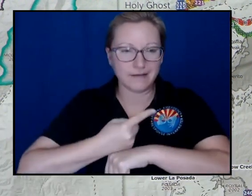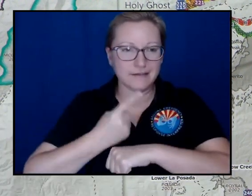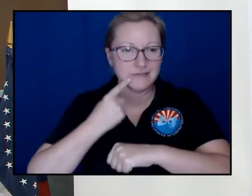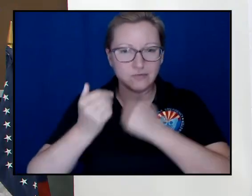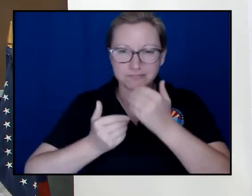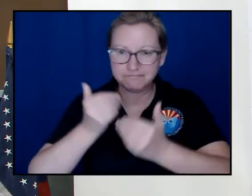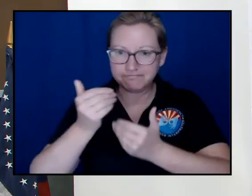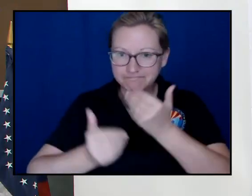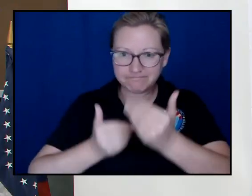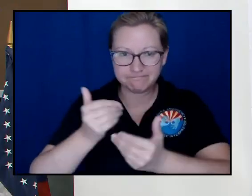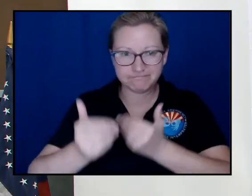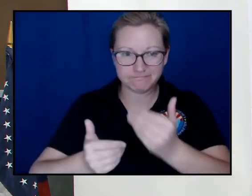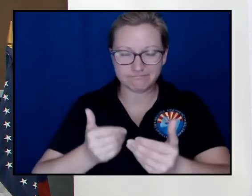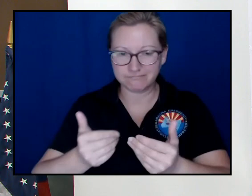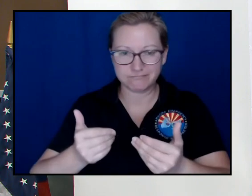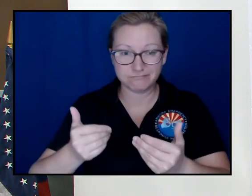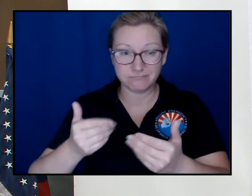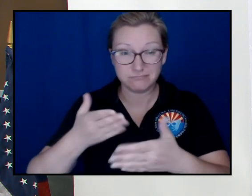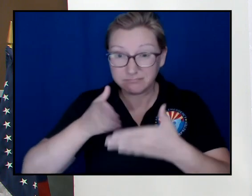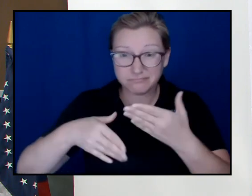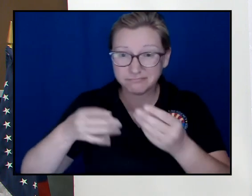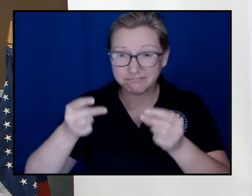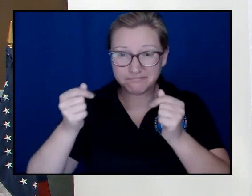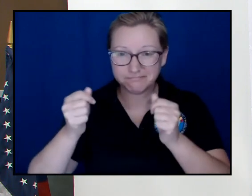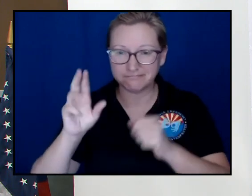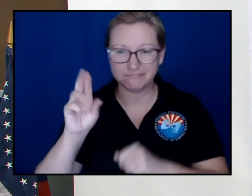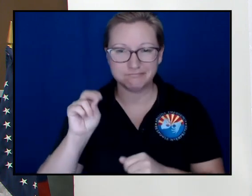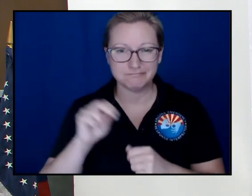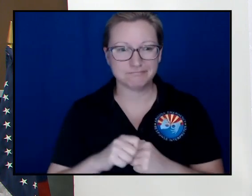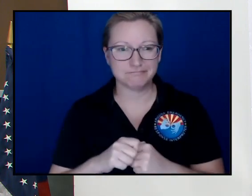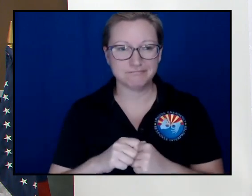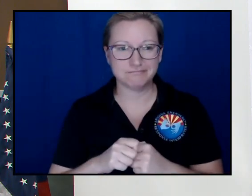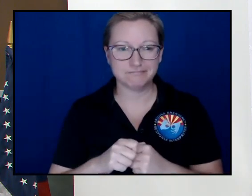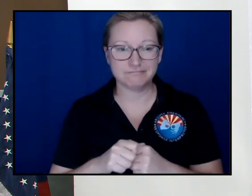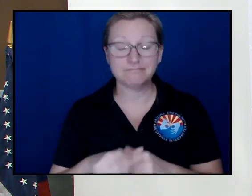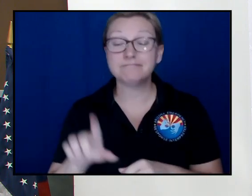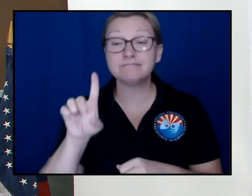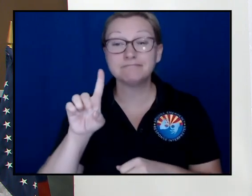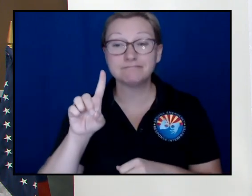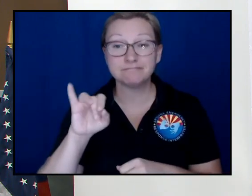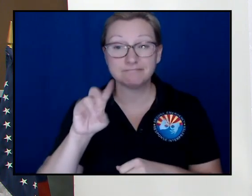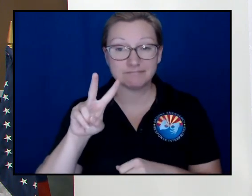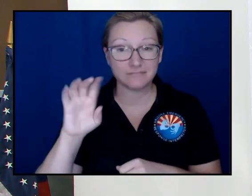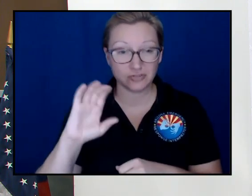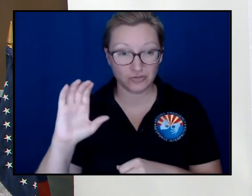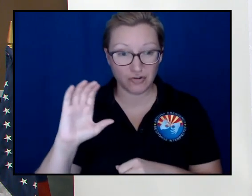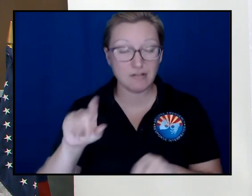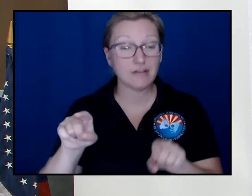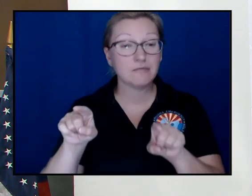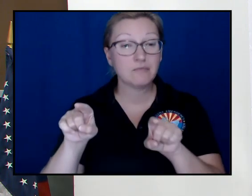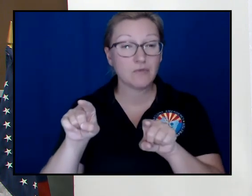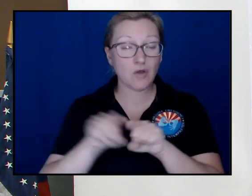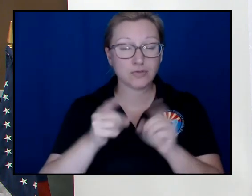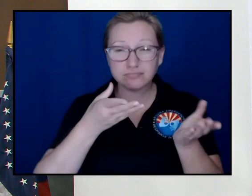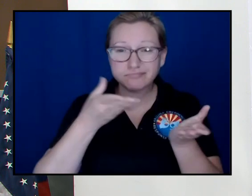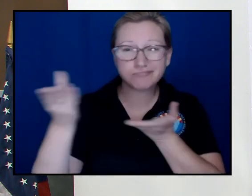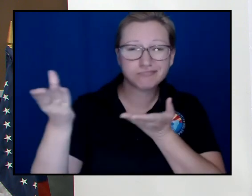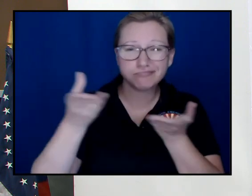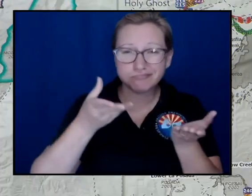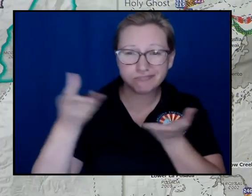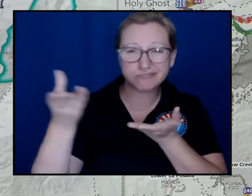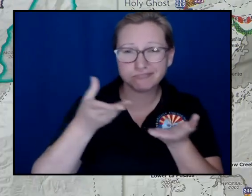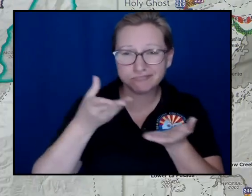here. Another big thing Division Charlie is doing is they're walking equipment. The last couple of days we've been walking equipment into